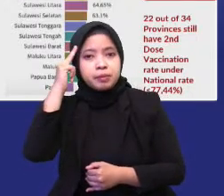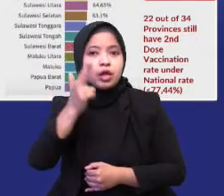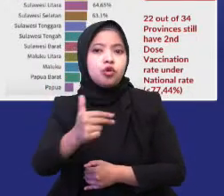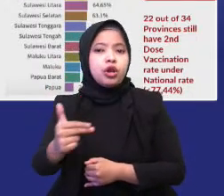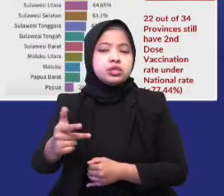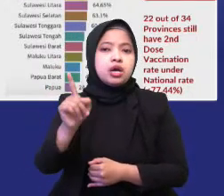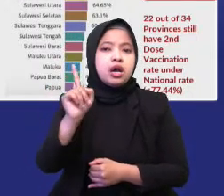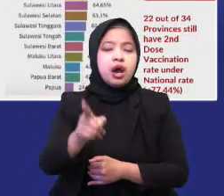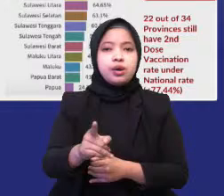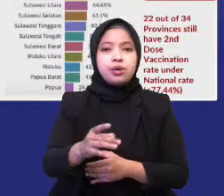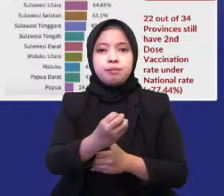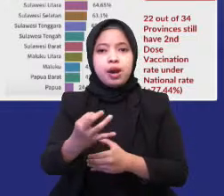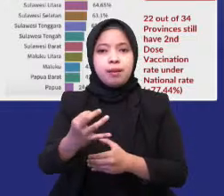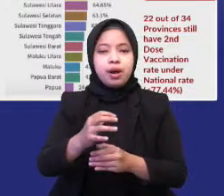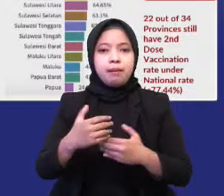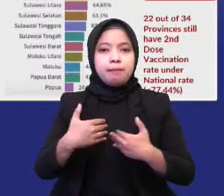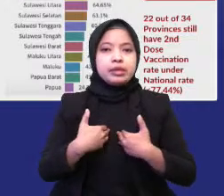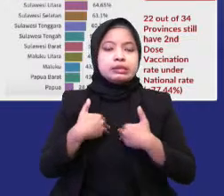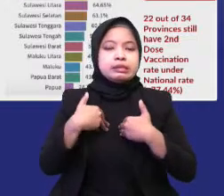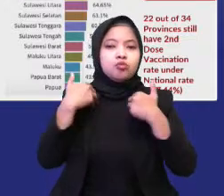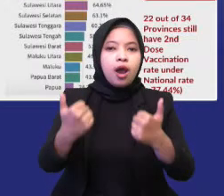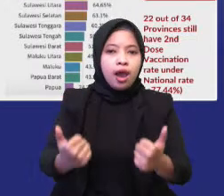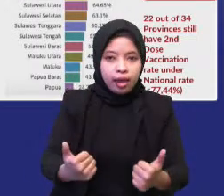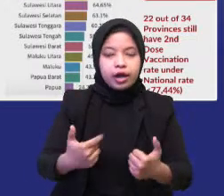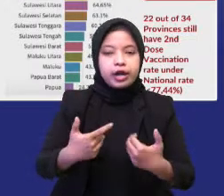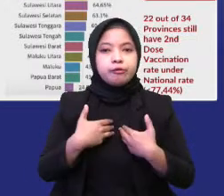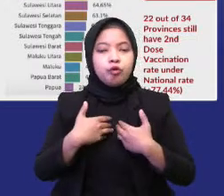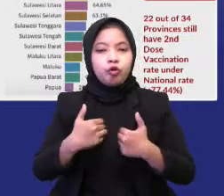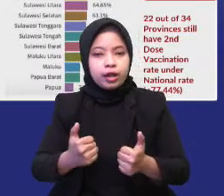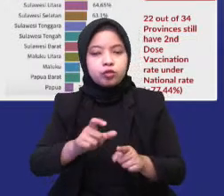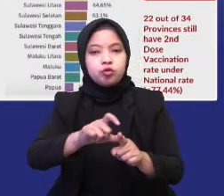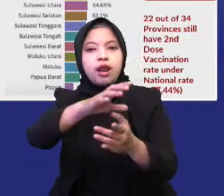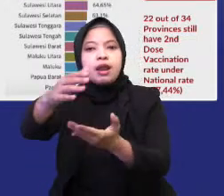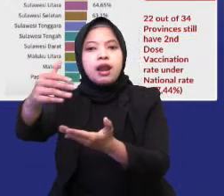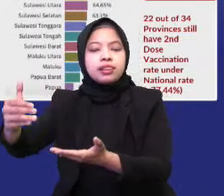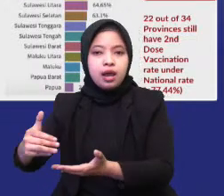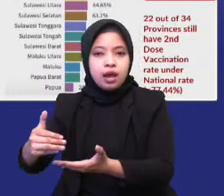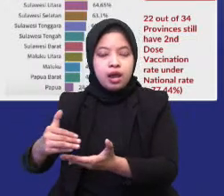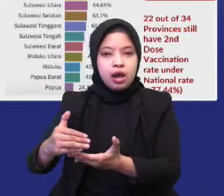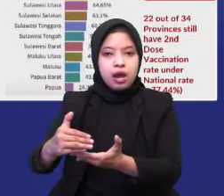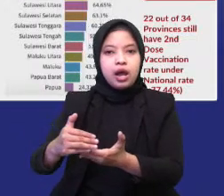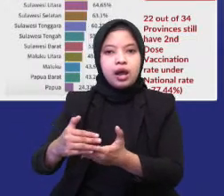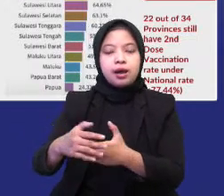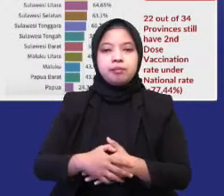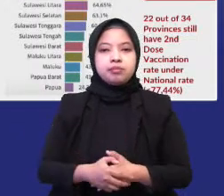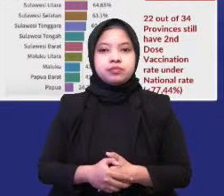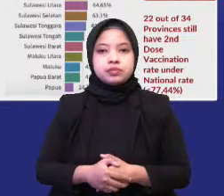data shows that the coverage of the first dose of vaccinations has now reached